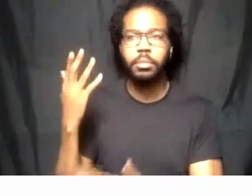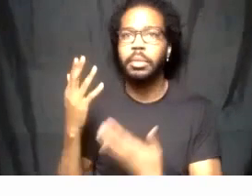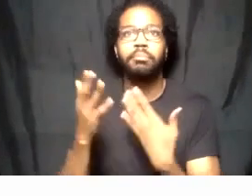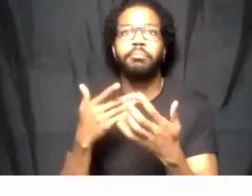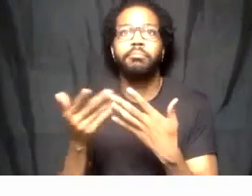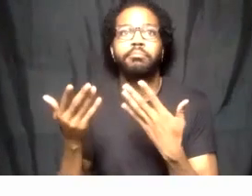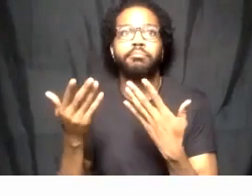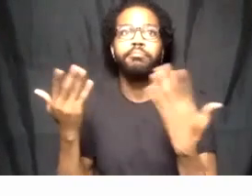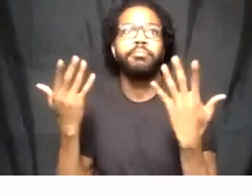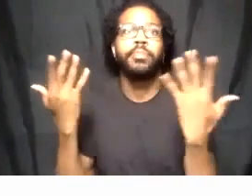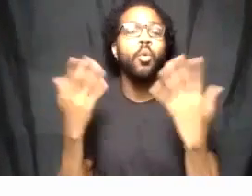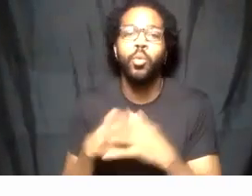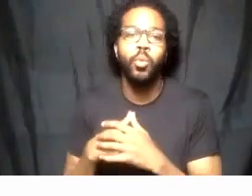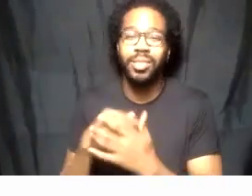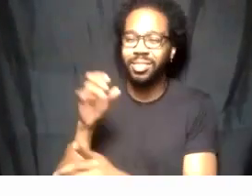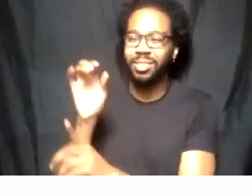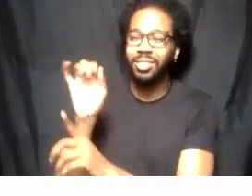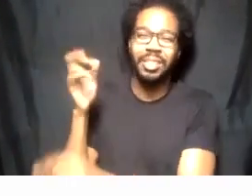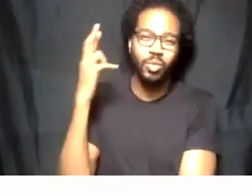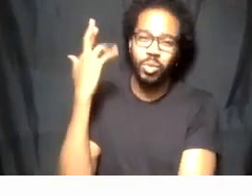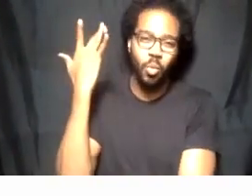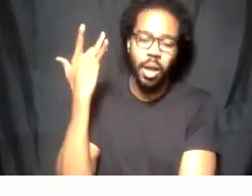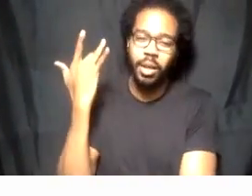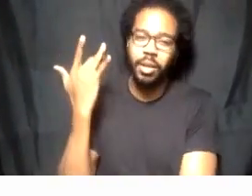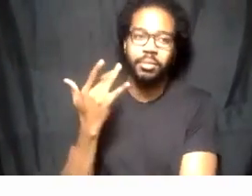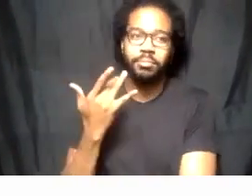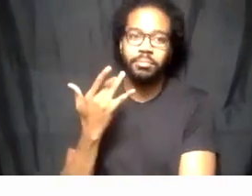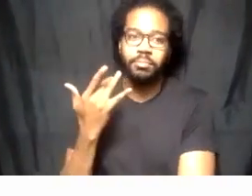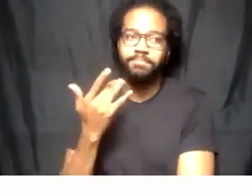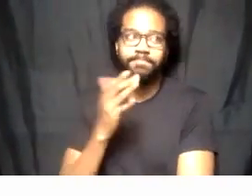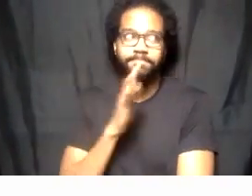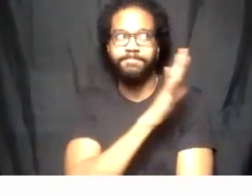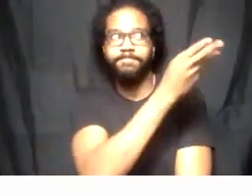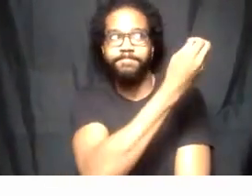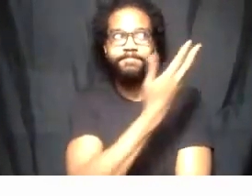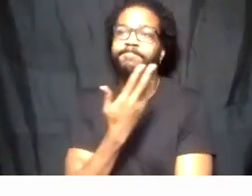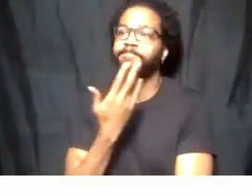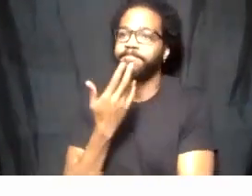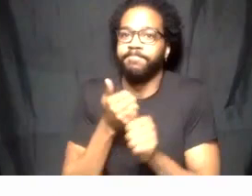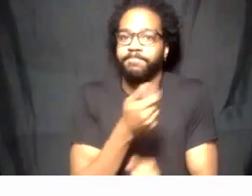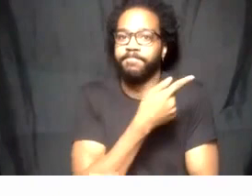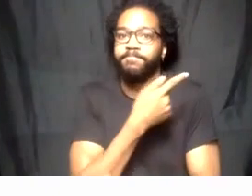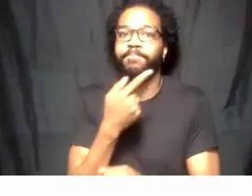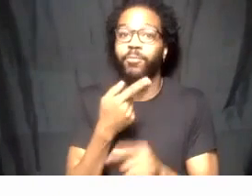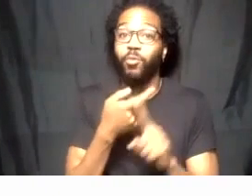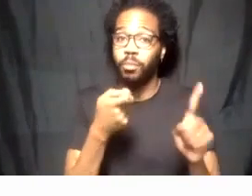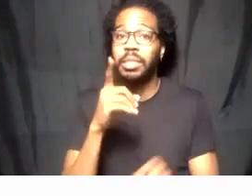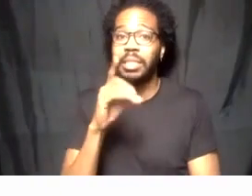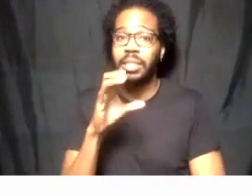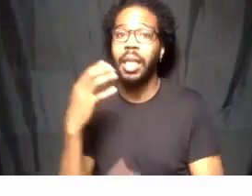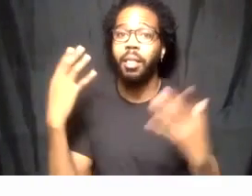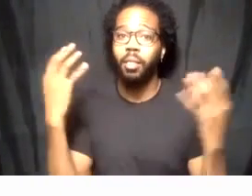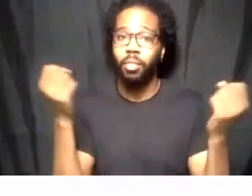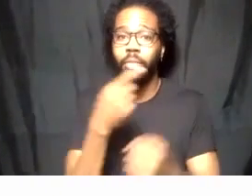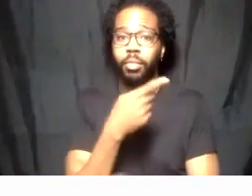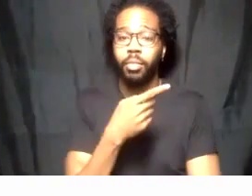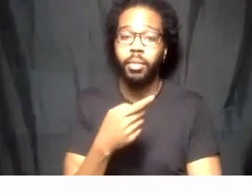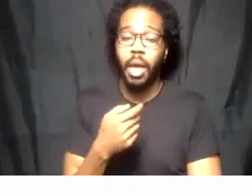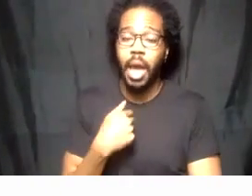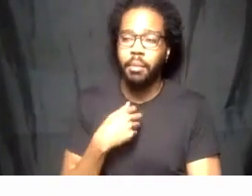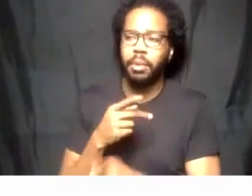instance, so that is the reason that is the guidance that we have at this time from DC Health. I'm